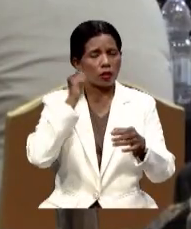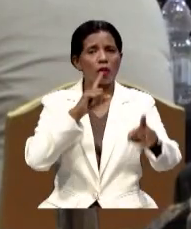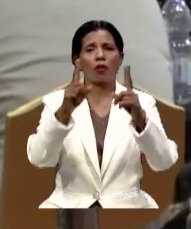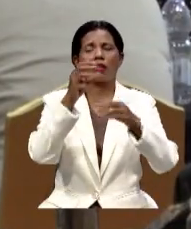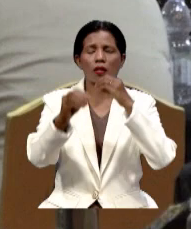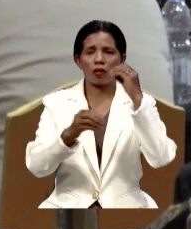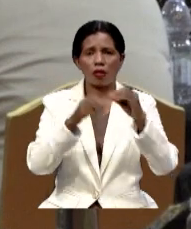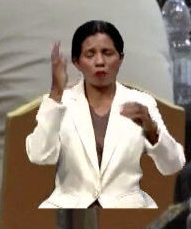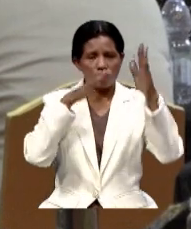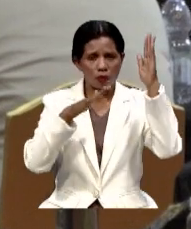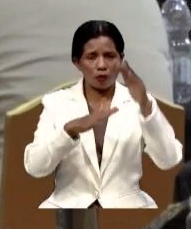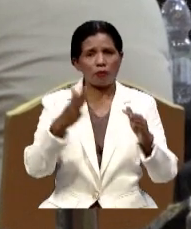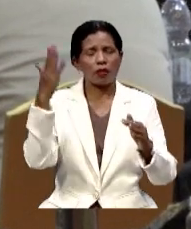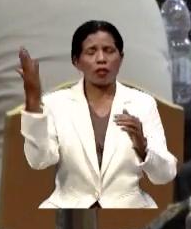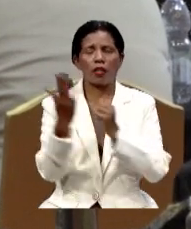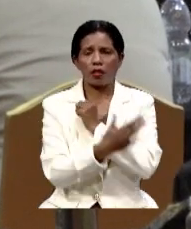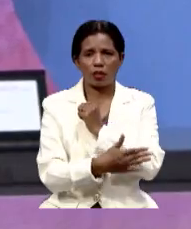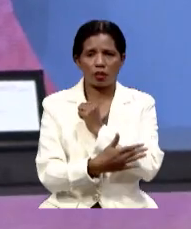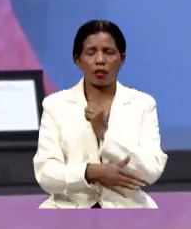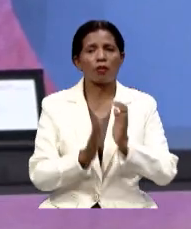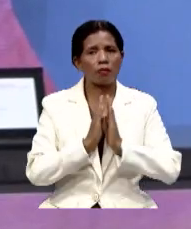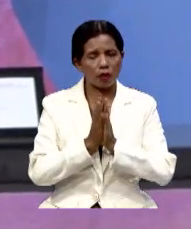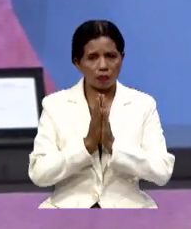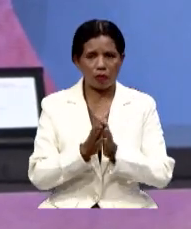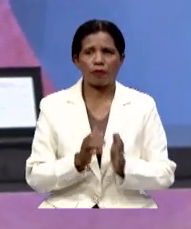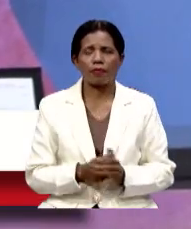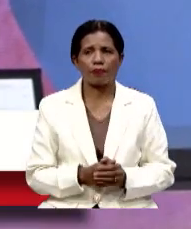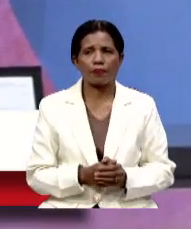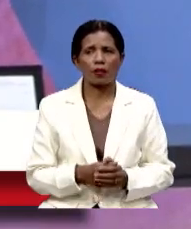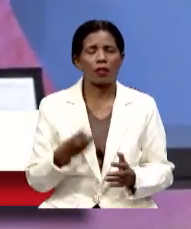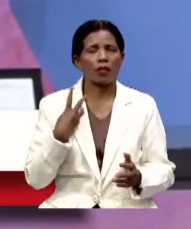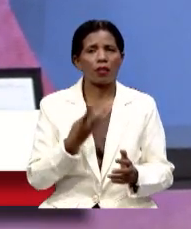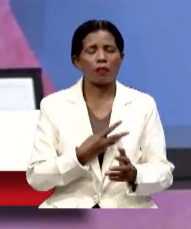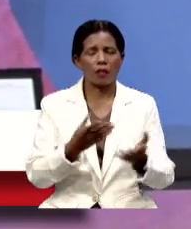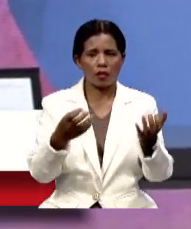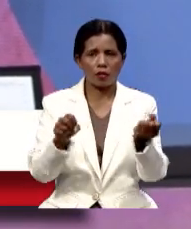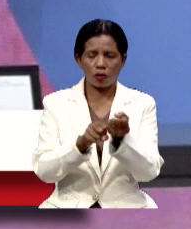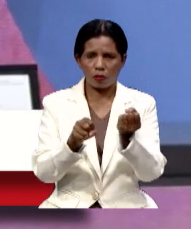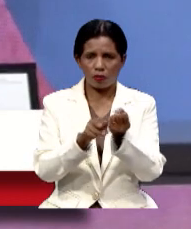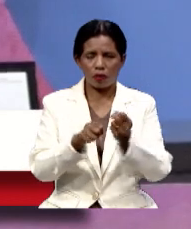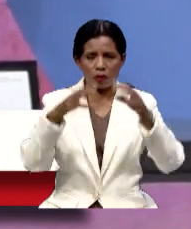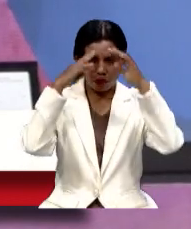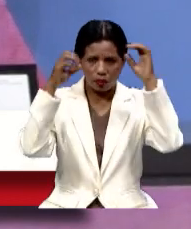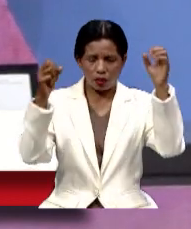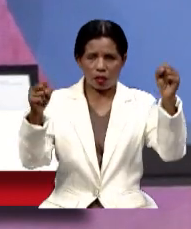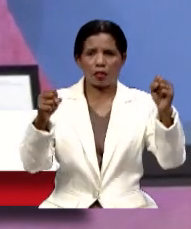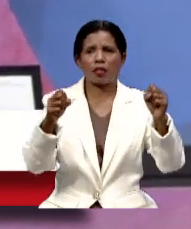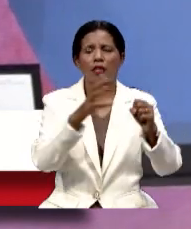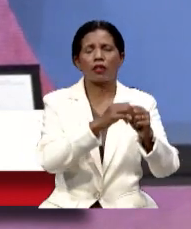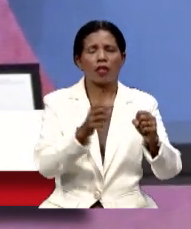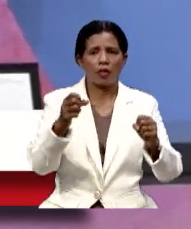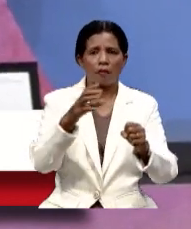conaba problema iha Myanmar. And we fully support the initiatives of the Indonesian presidency of